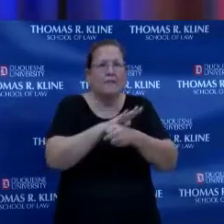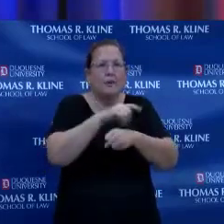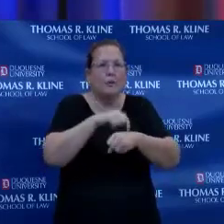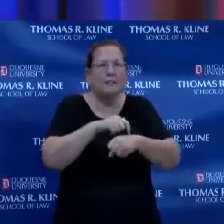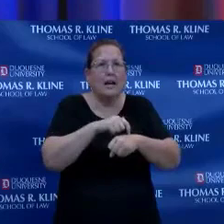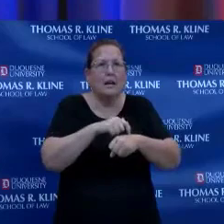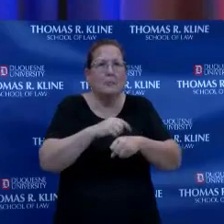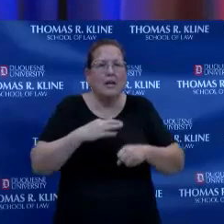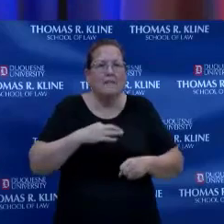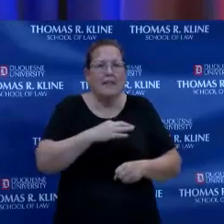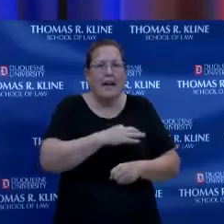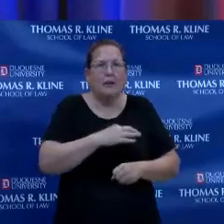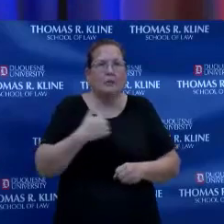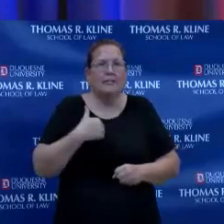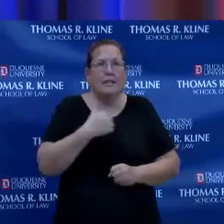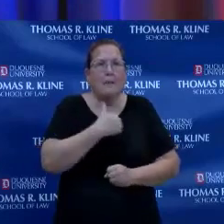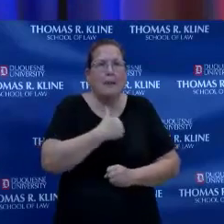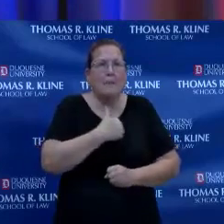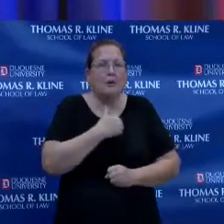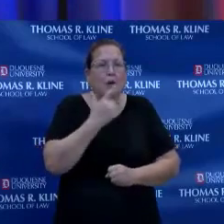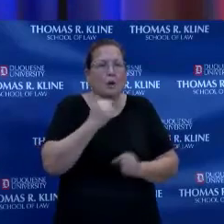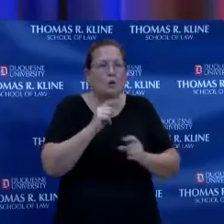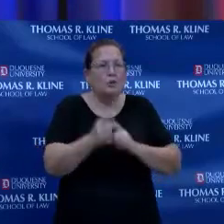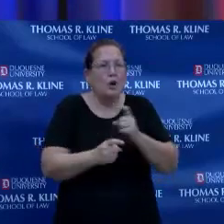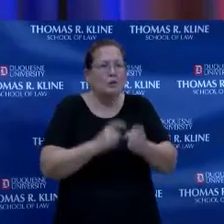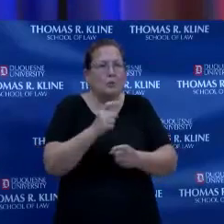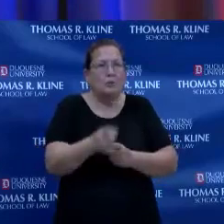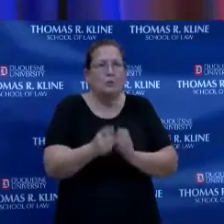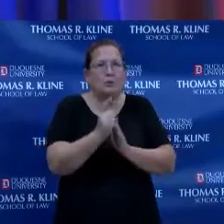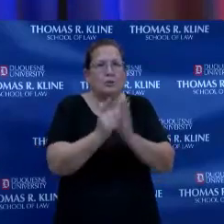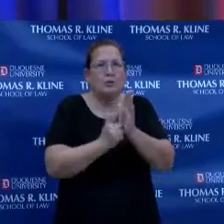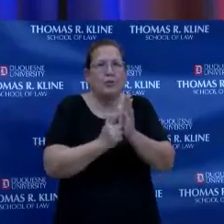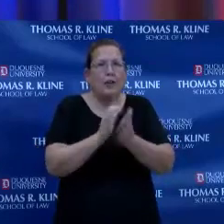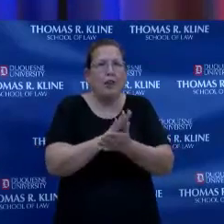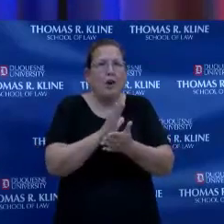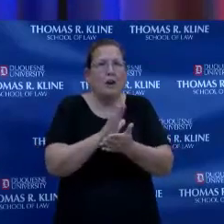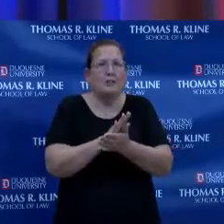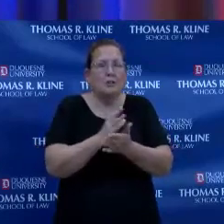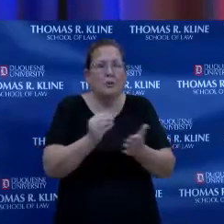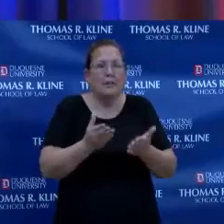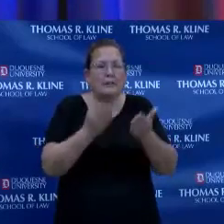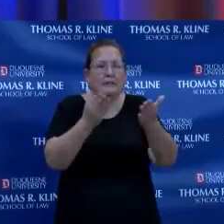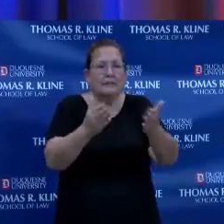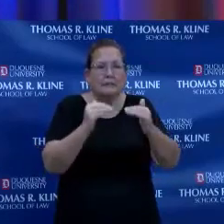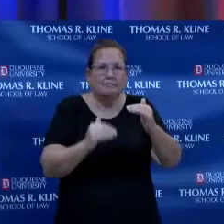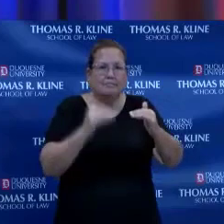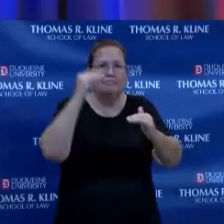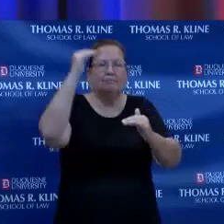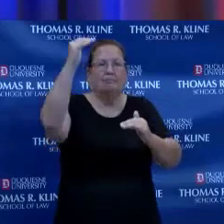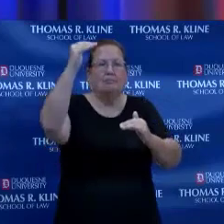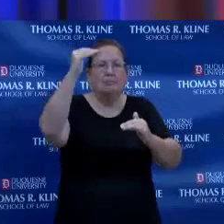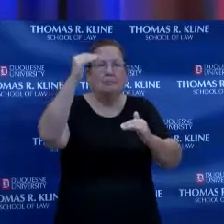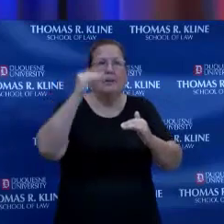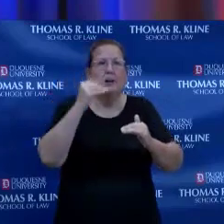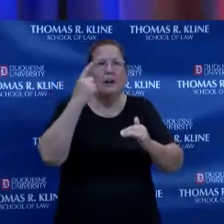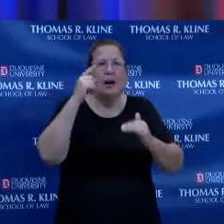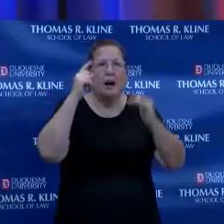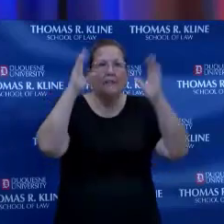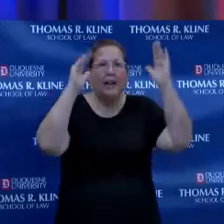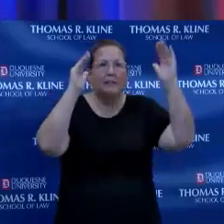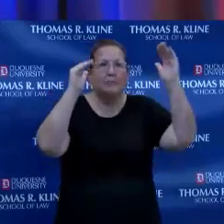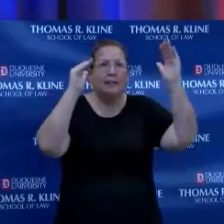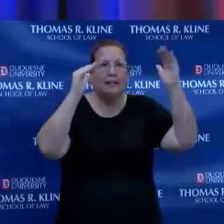faculty member whose contributions to the law school and its mission exceeded expectations and had a